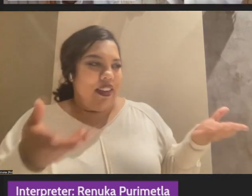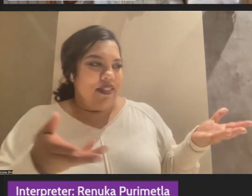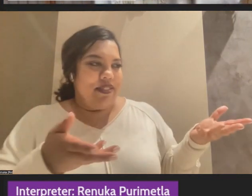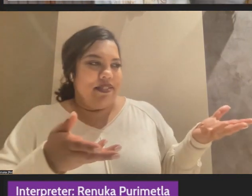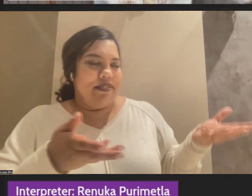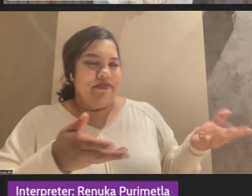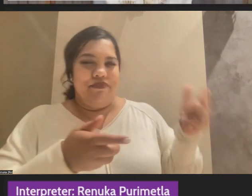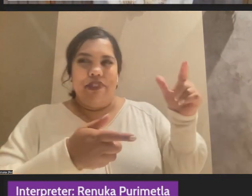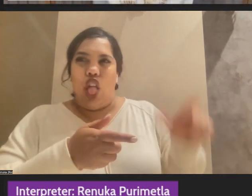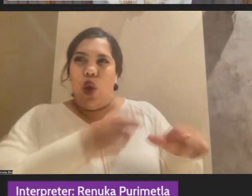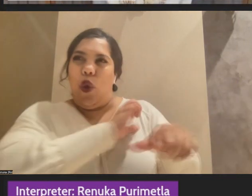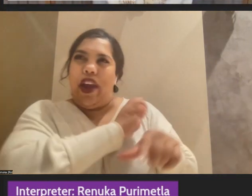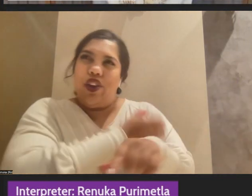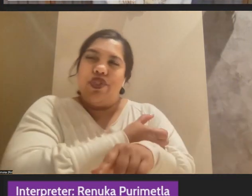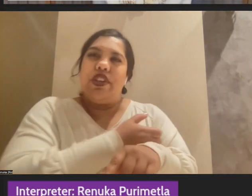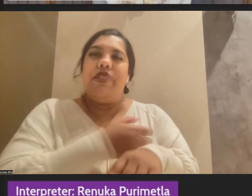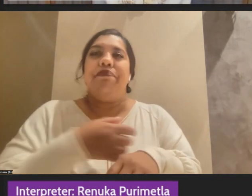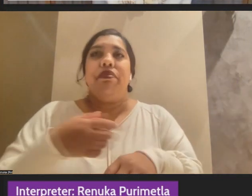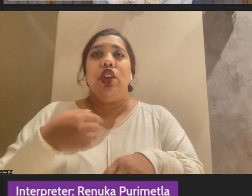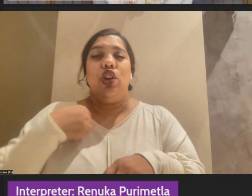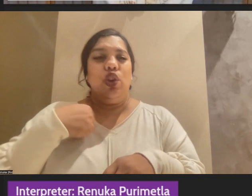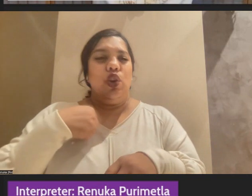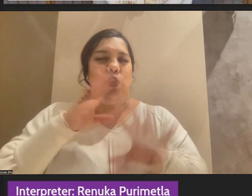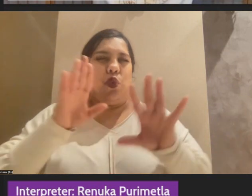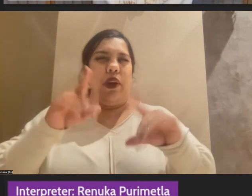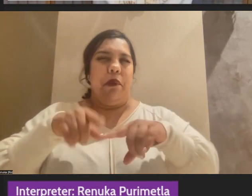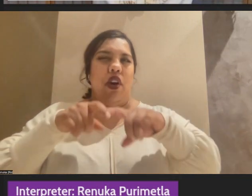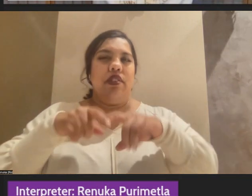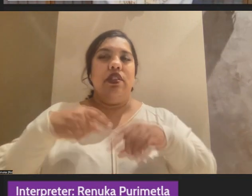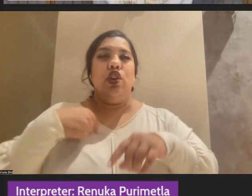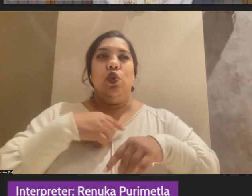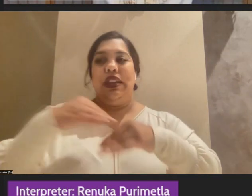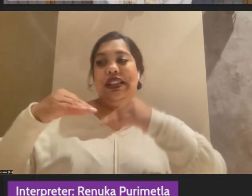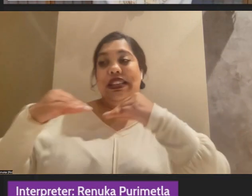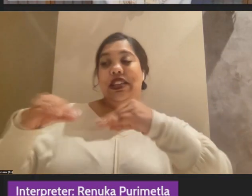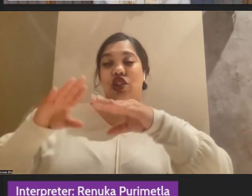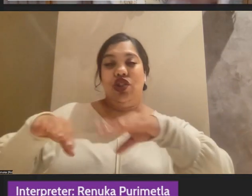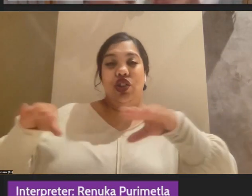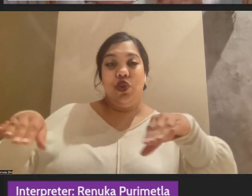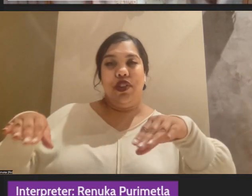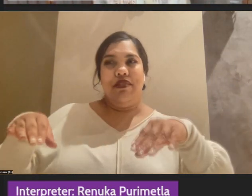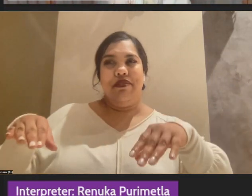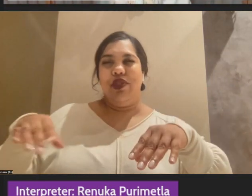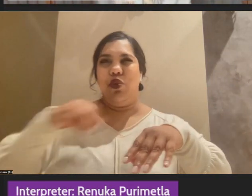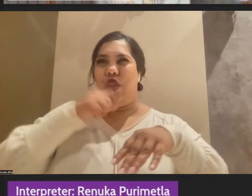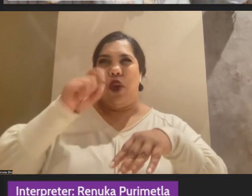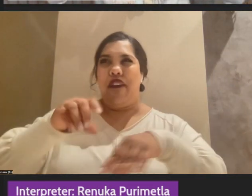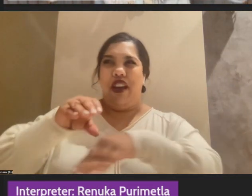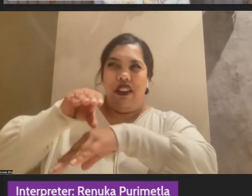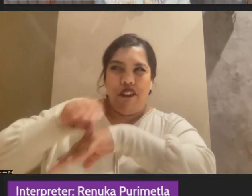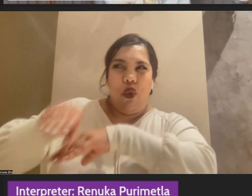pause for a second, because some of the stuff that we teach children, we don't need to force feed them this stuff. But